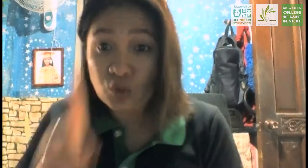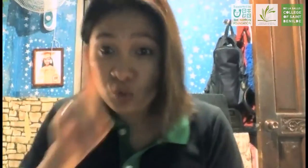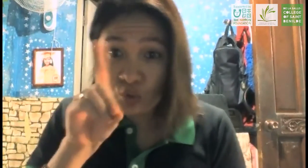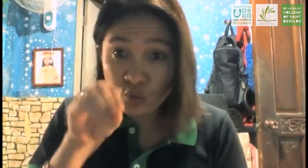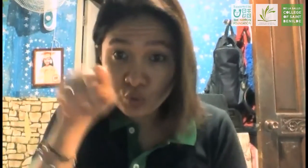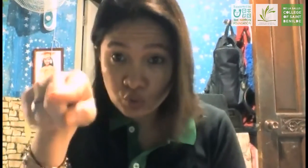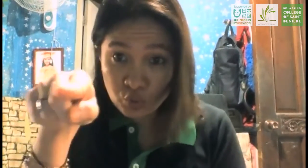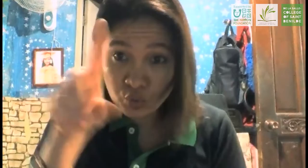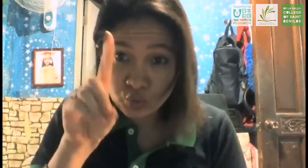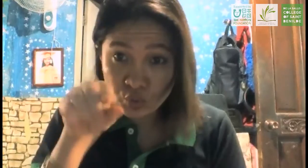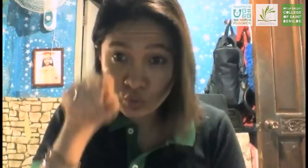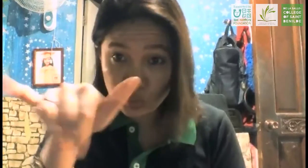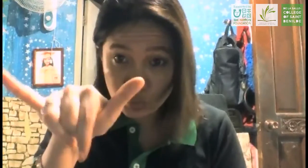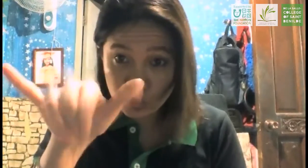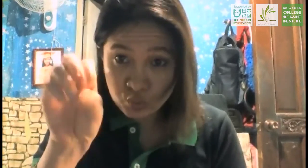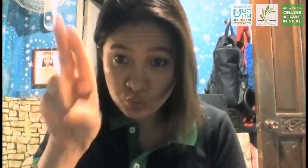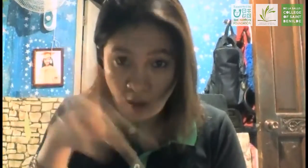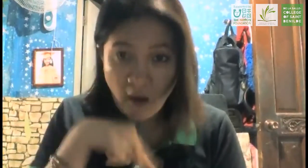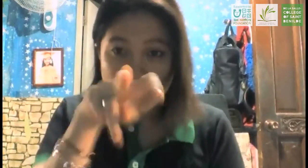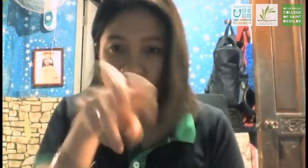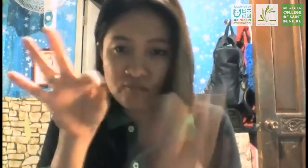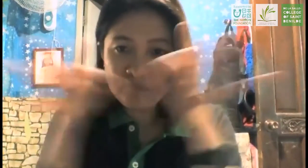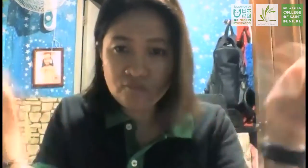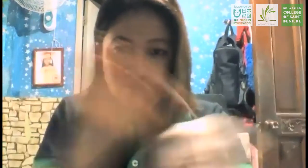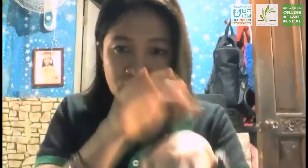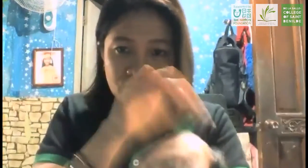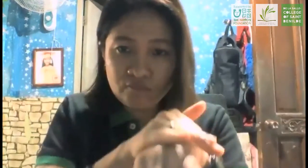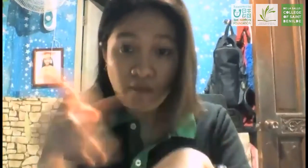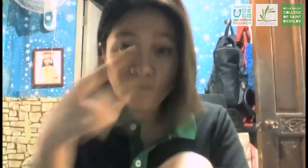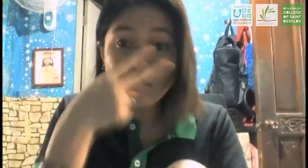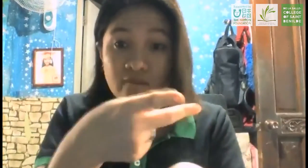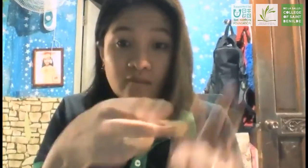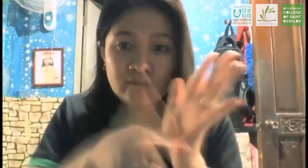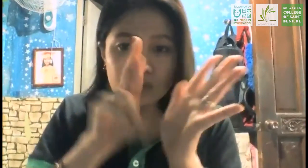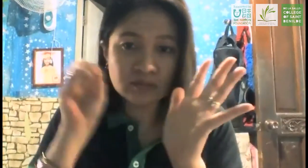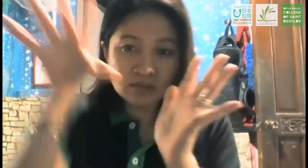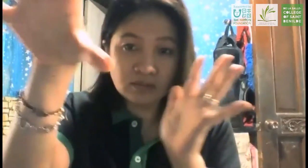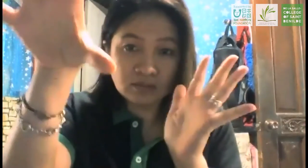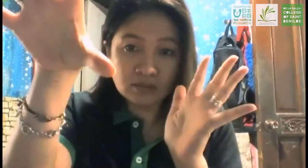another person. So so it's just one person they're referring to.